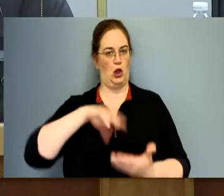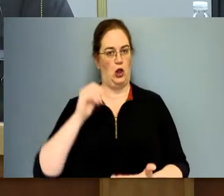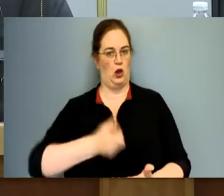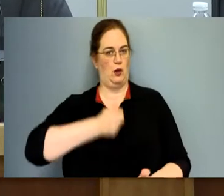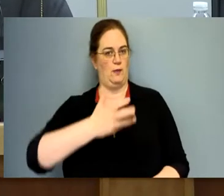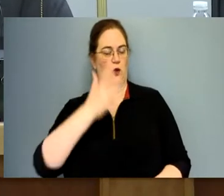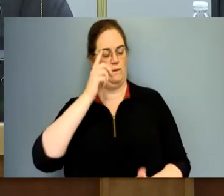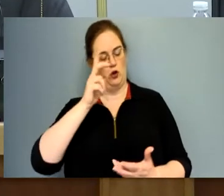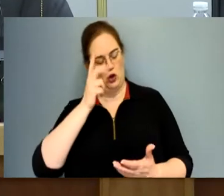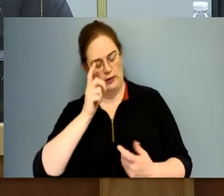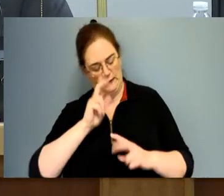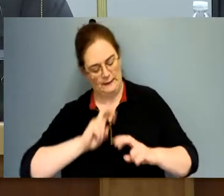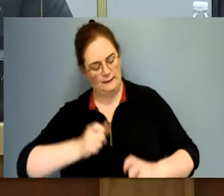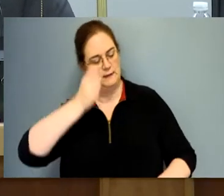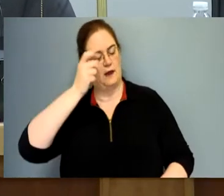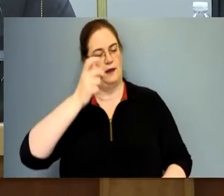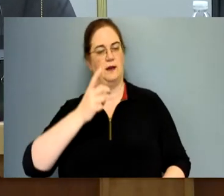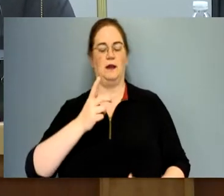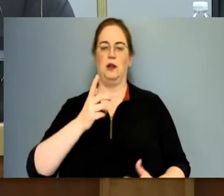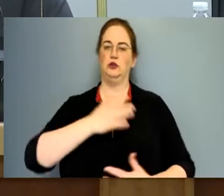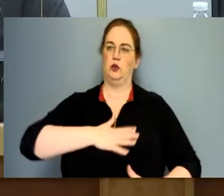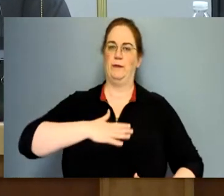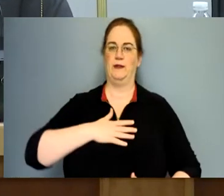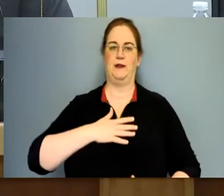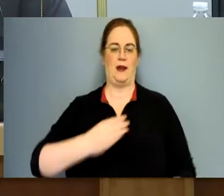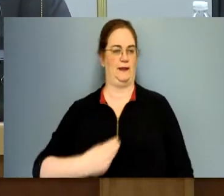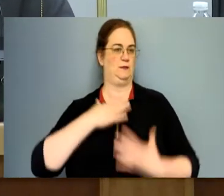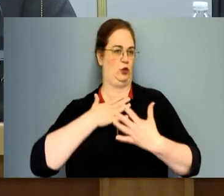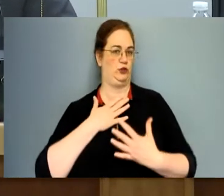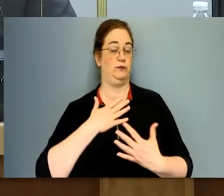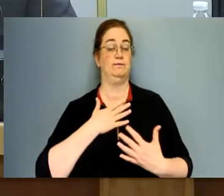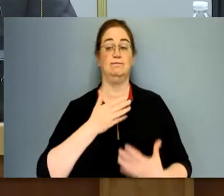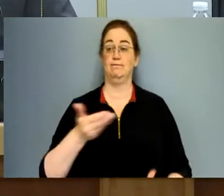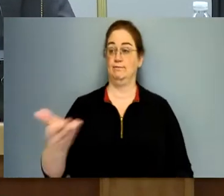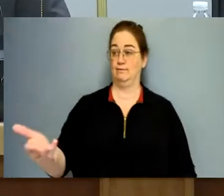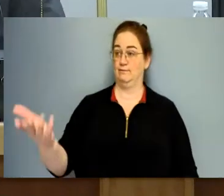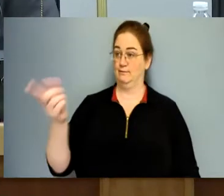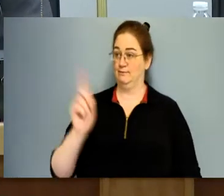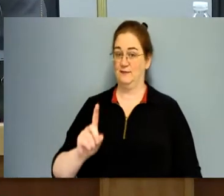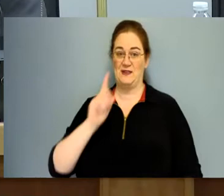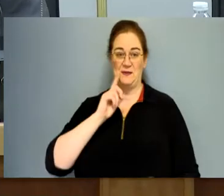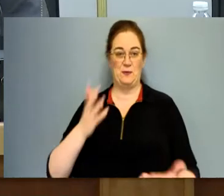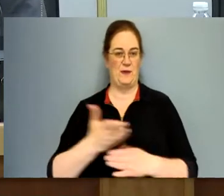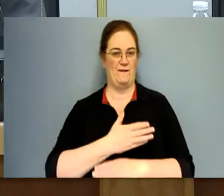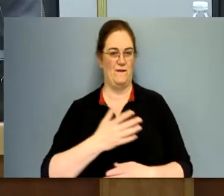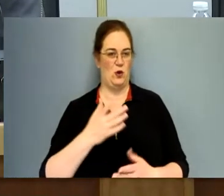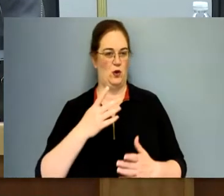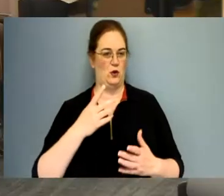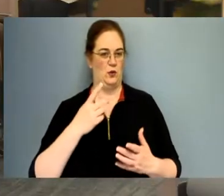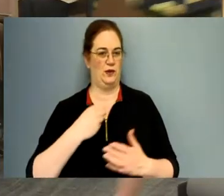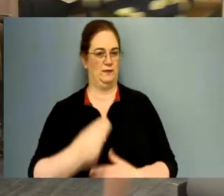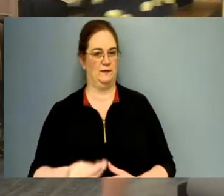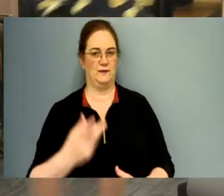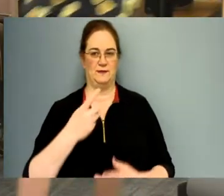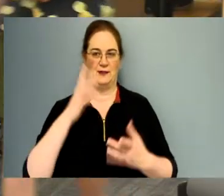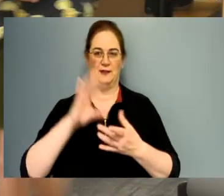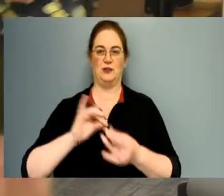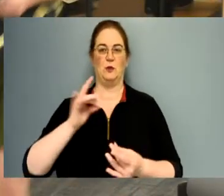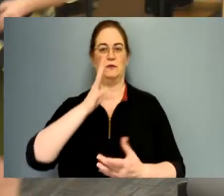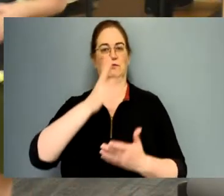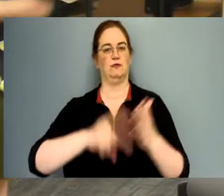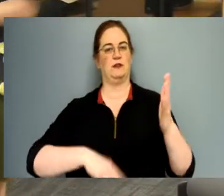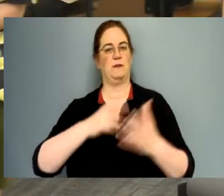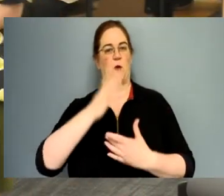insight, enjoyment, and inspiration. And I believe Lauren has a poem for us here before we give the proclamation.